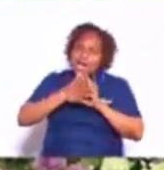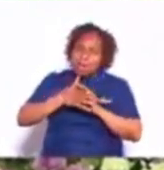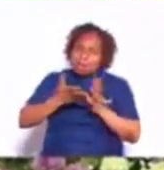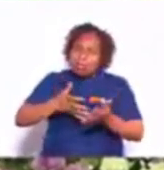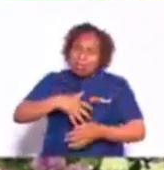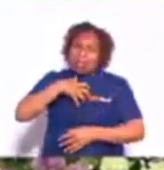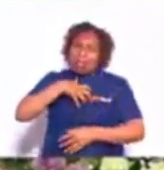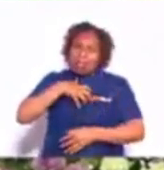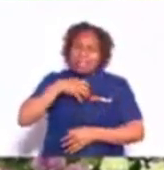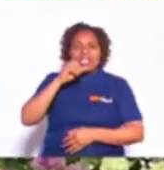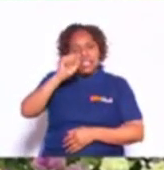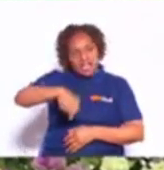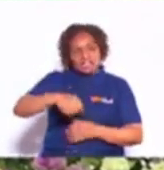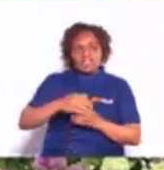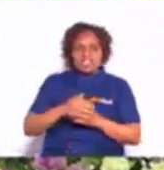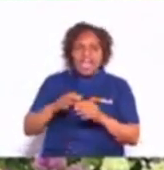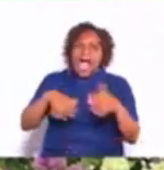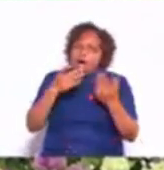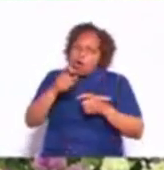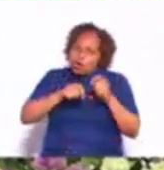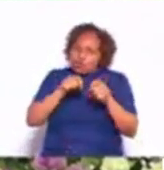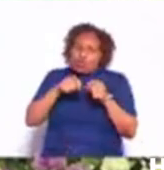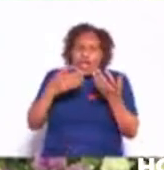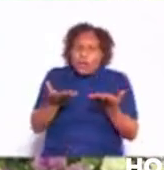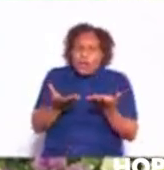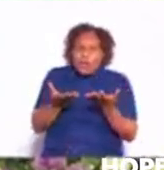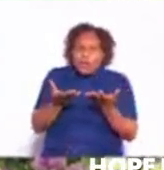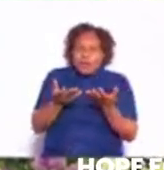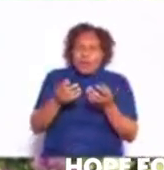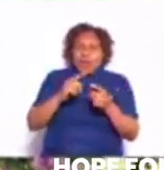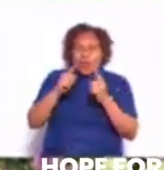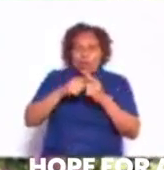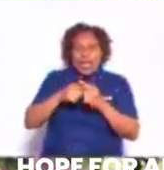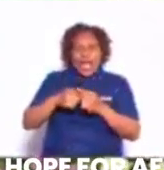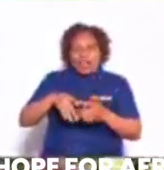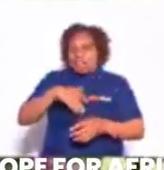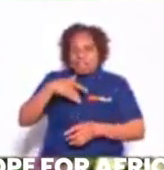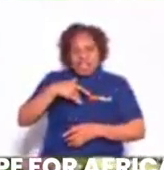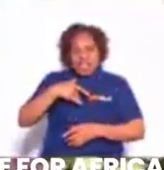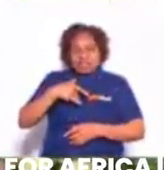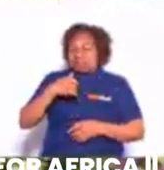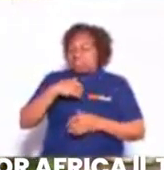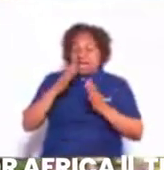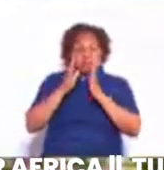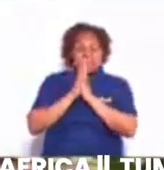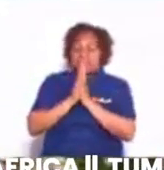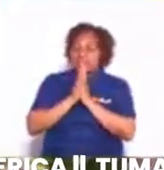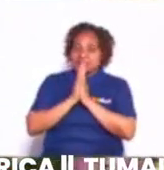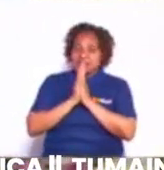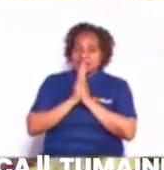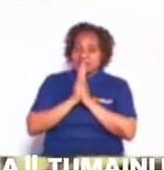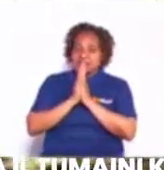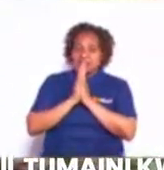being. How do you control that? I said, when I feel that, I just pray.